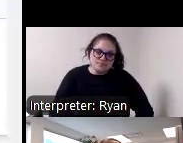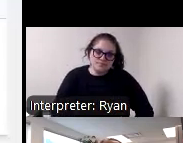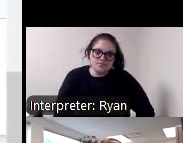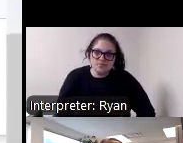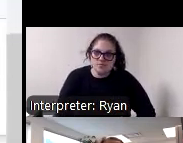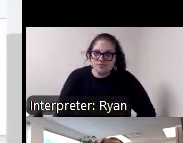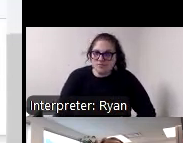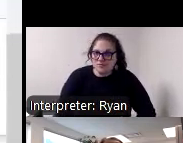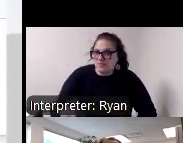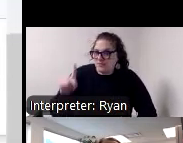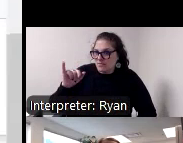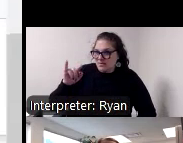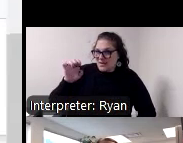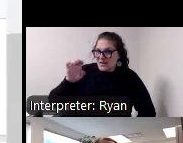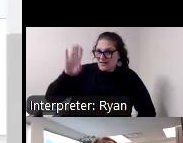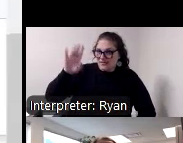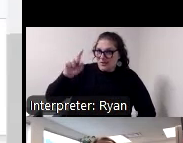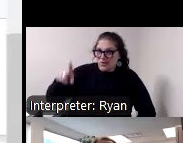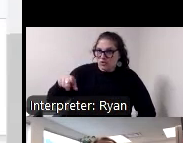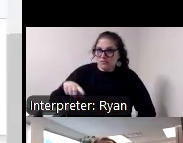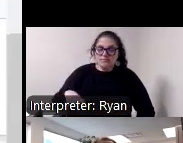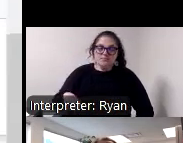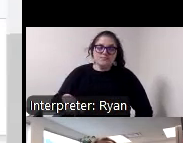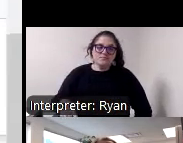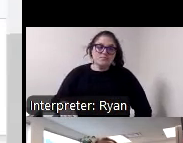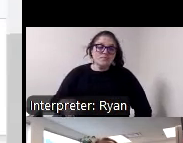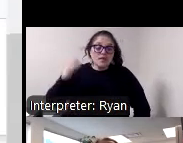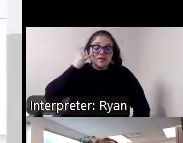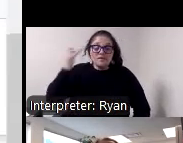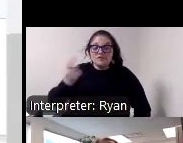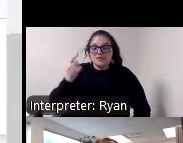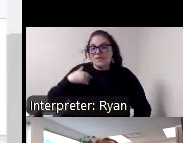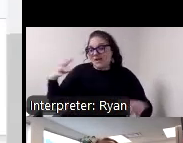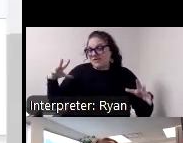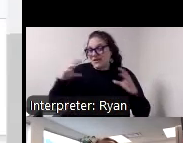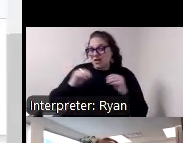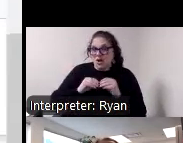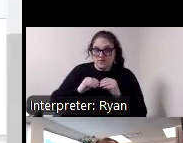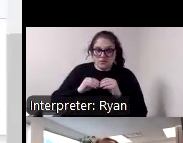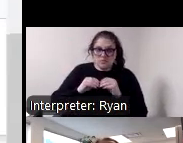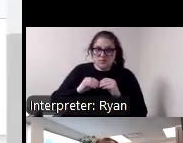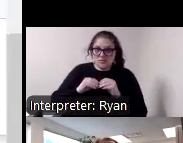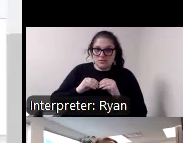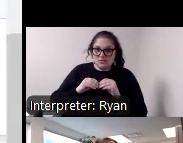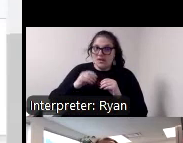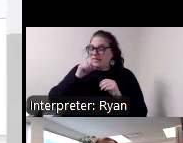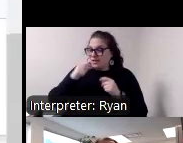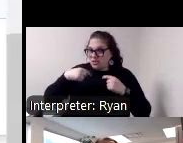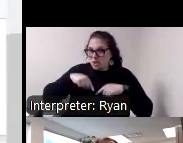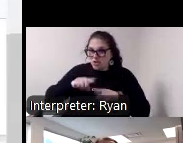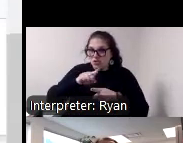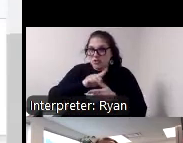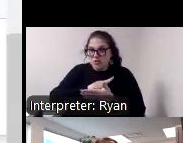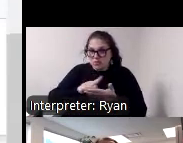Question. Sure. If someone does like a conference or something that it's not during the weekday or